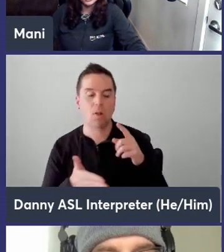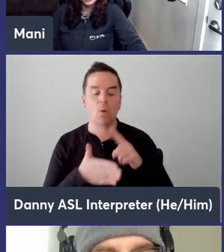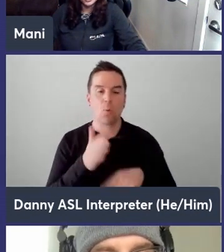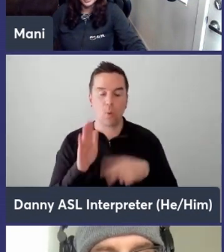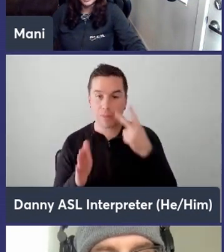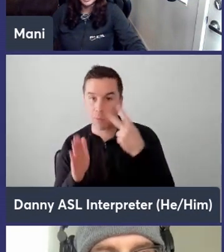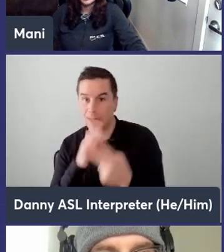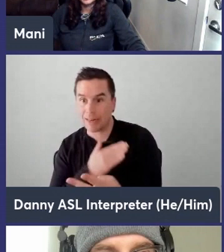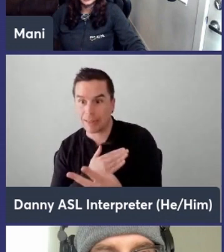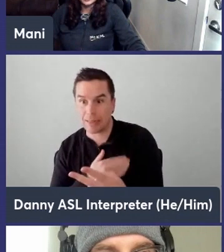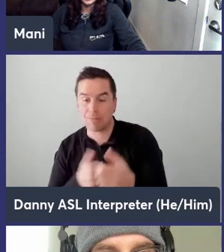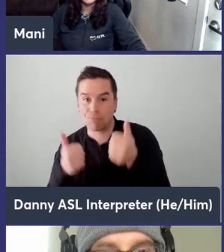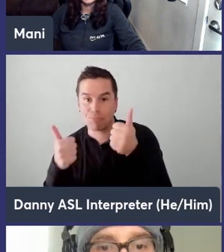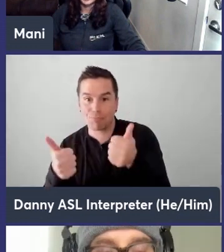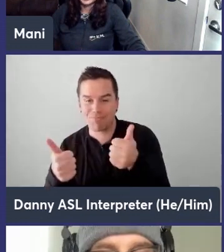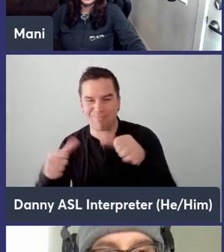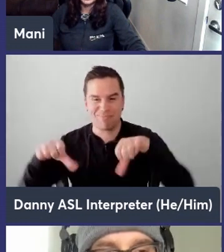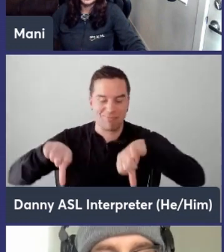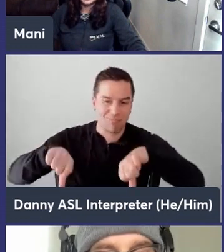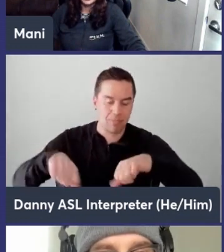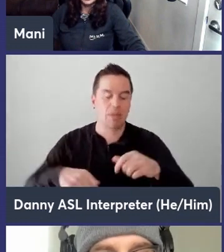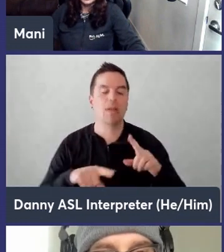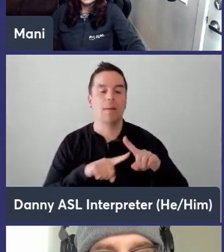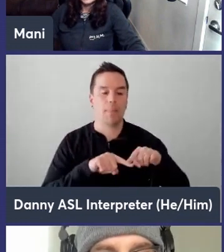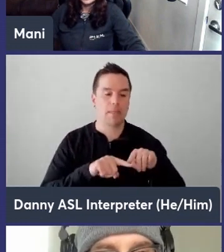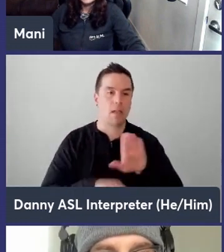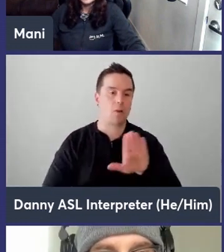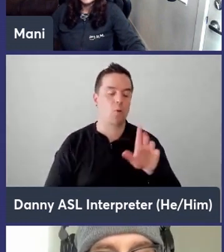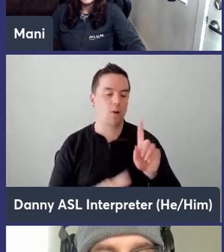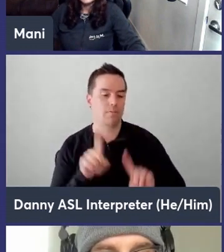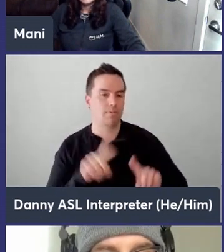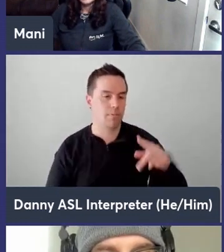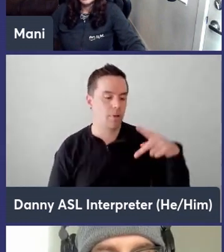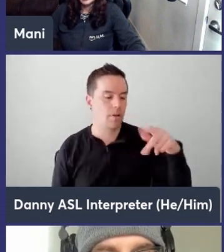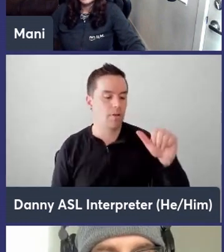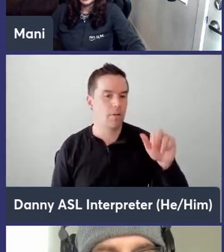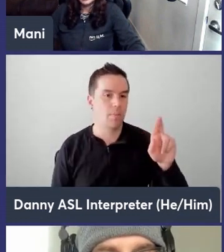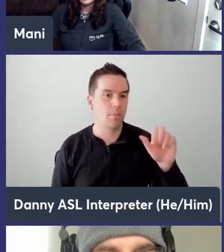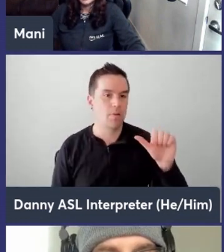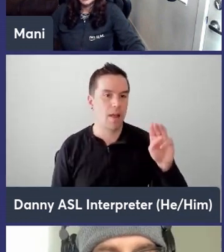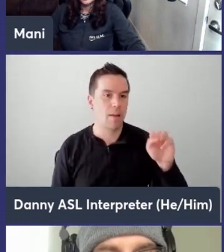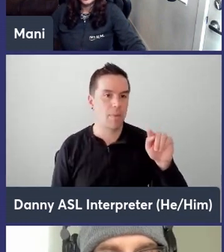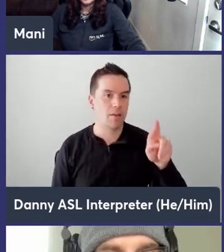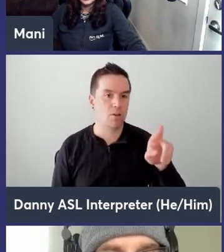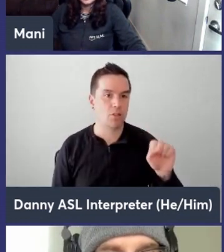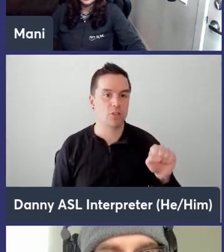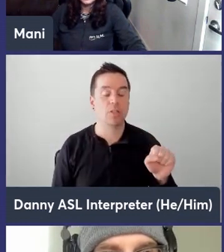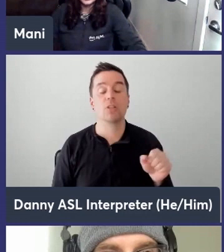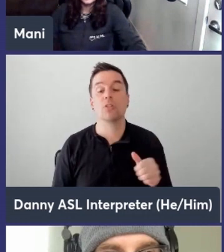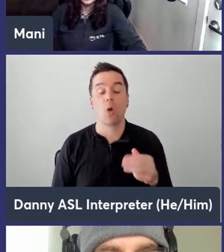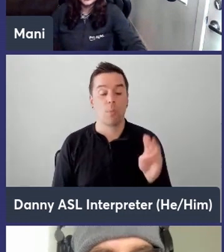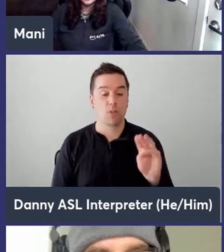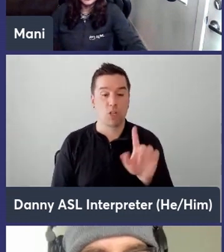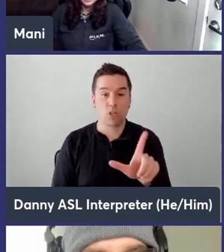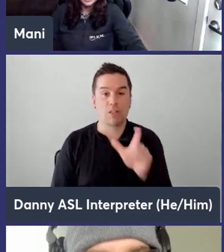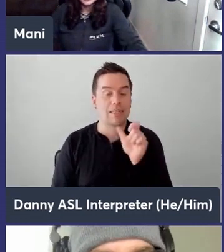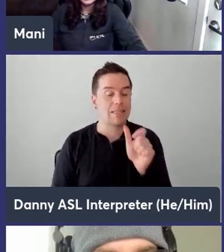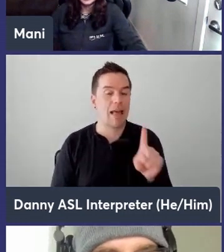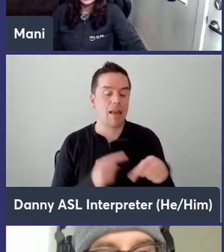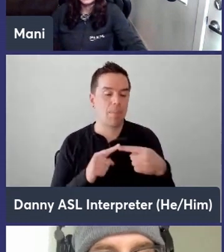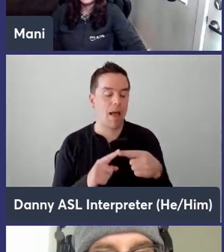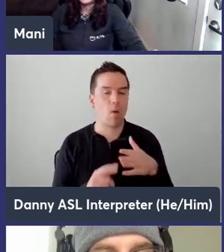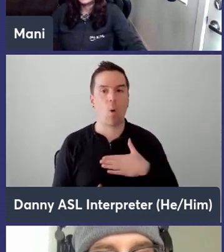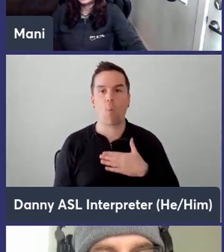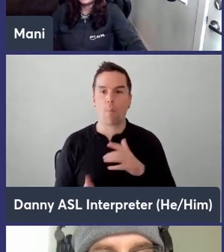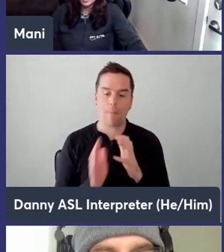and what's not going well based on the different parameters. So in machine learning, it's not about that my code will literally change for everything.